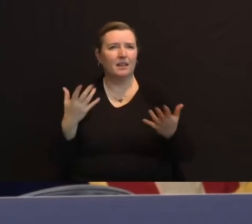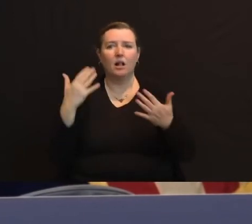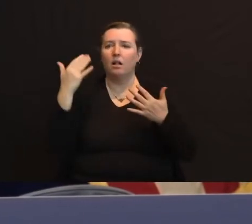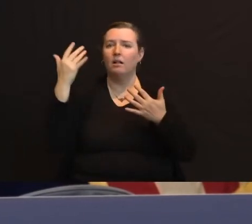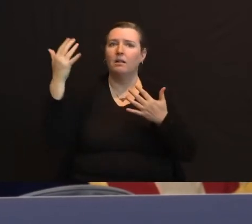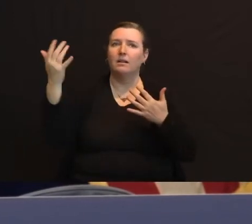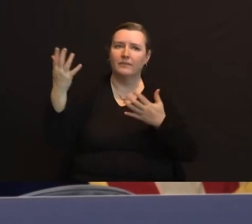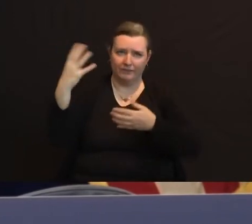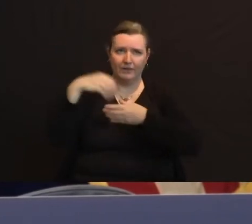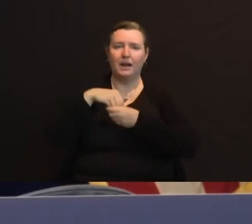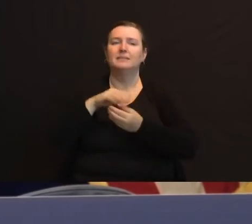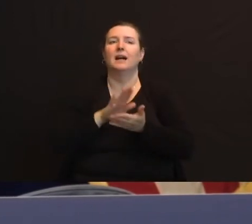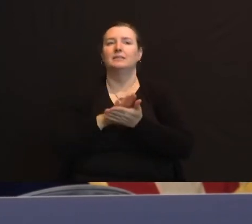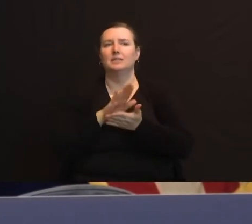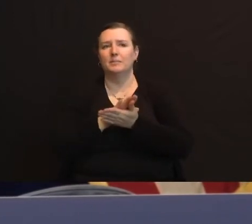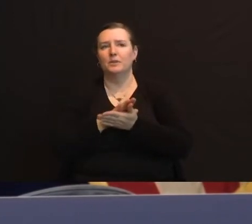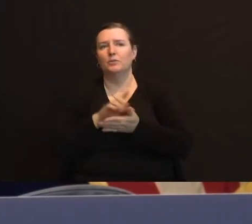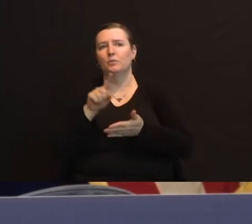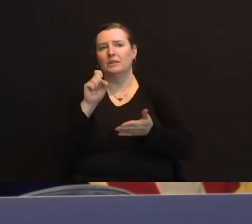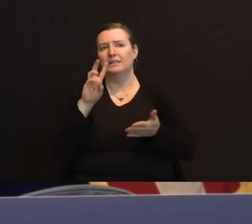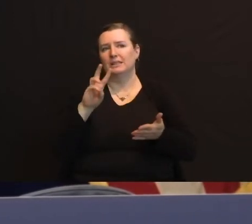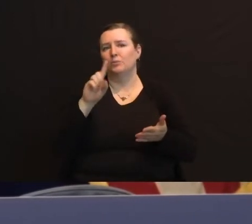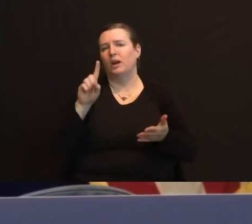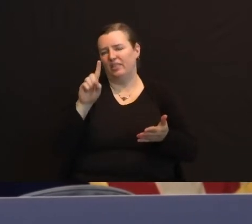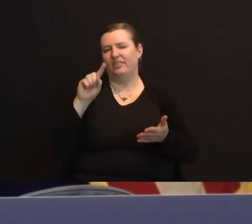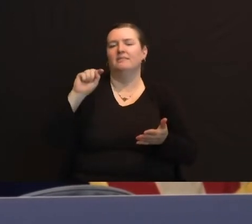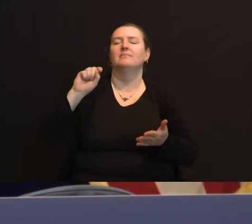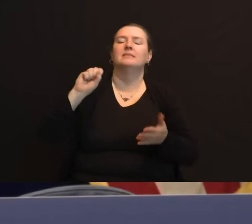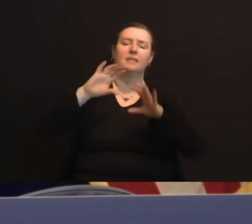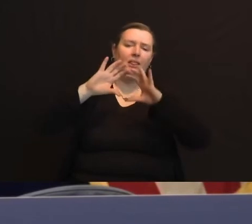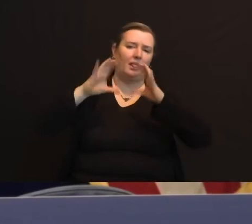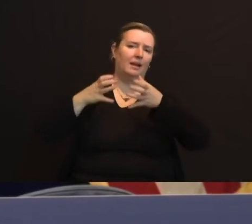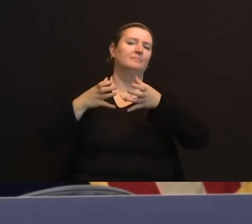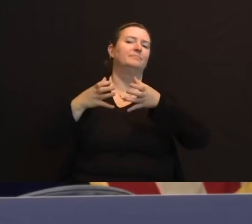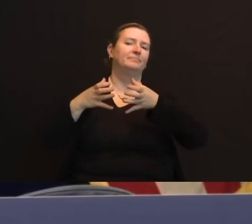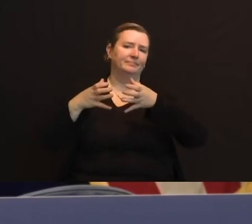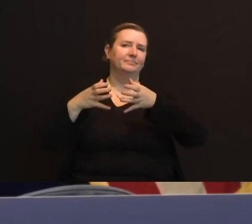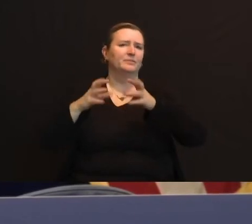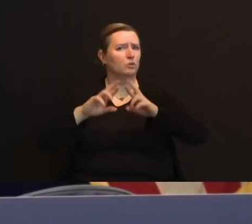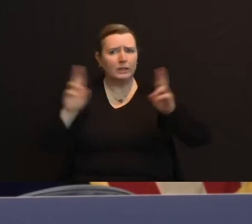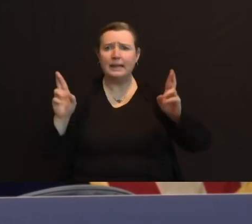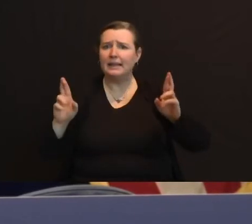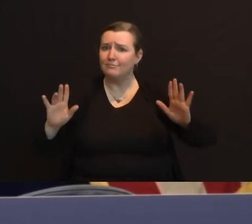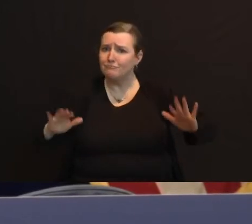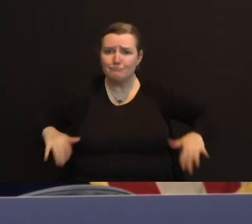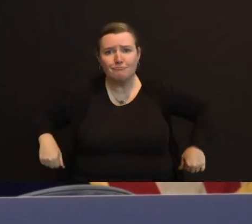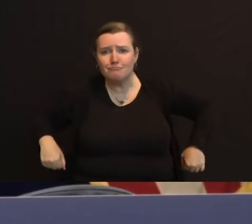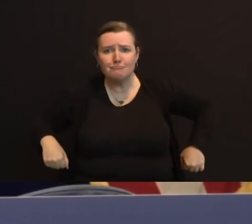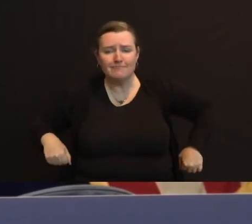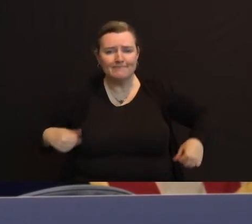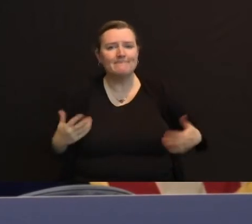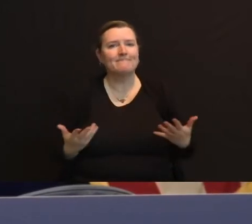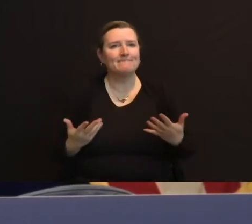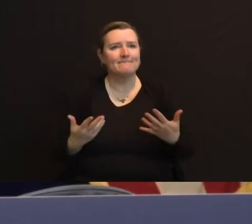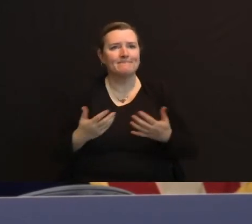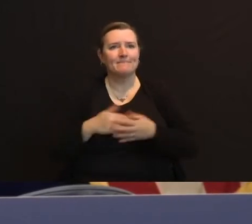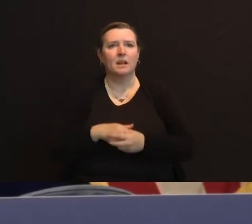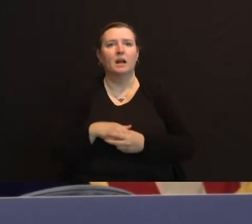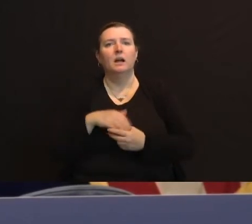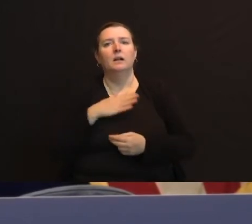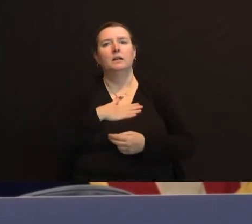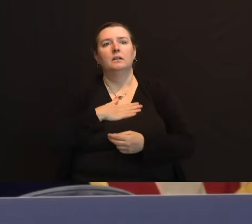which is a pretty rare accomplishment. So I just ask, one, that you give the